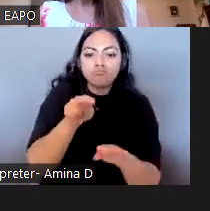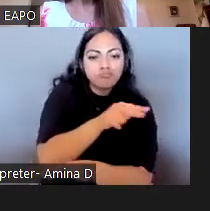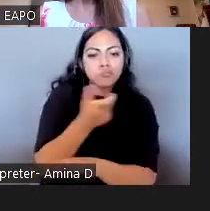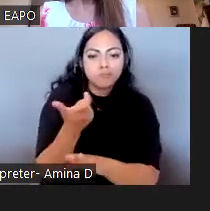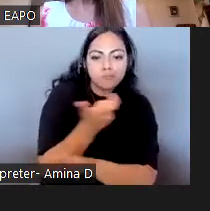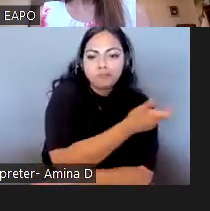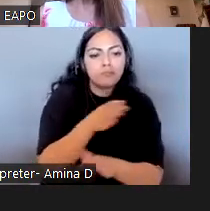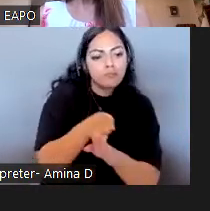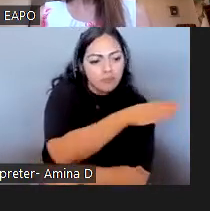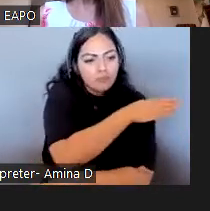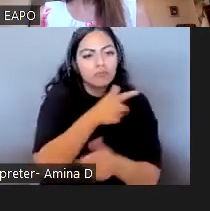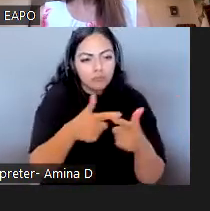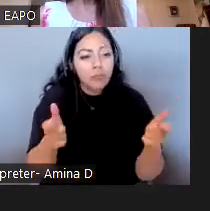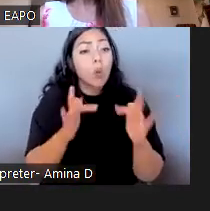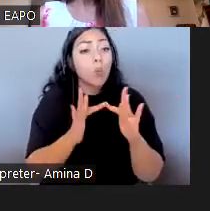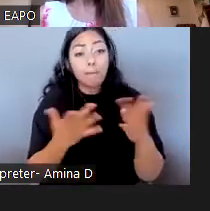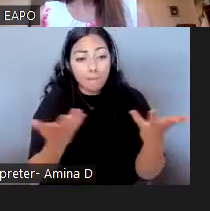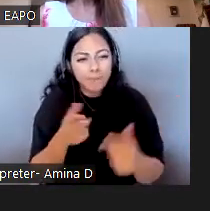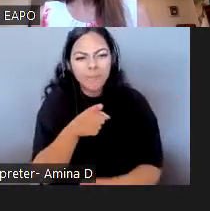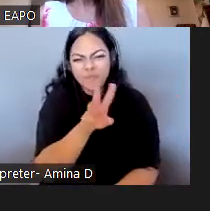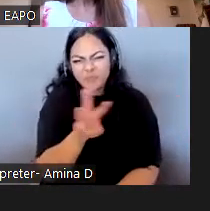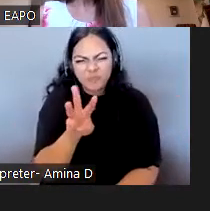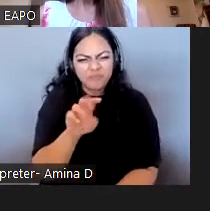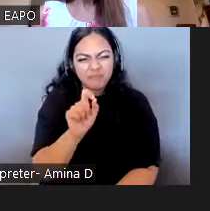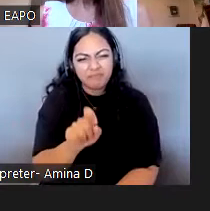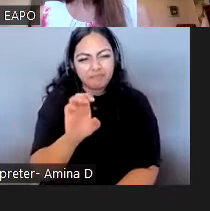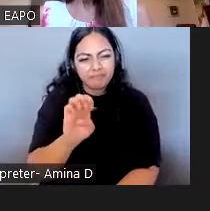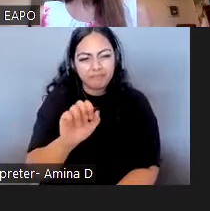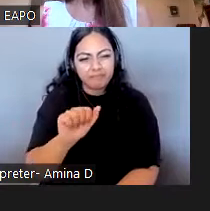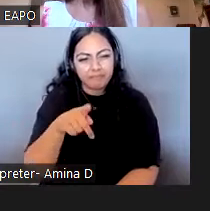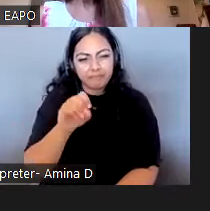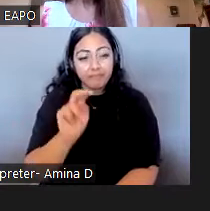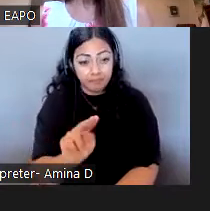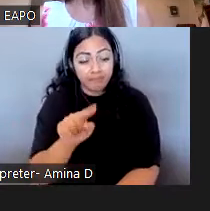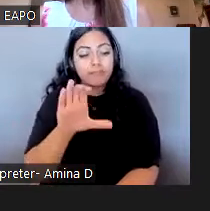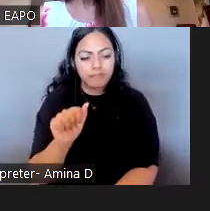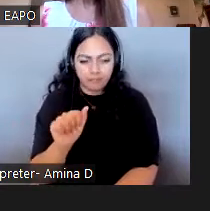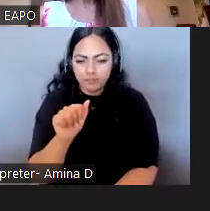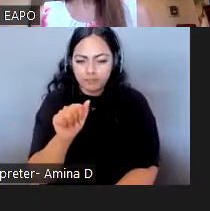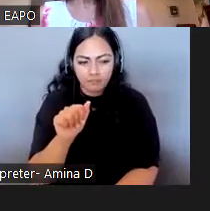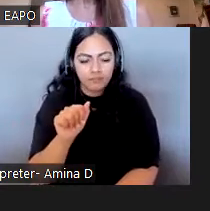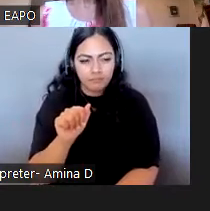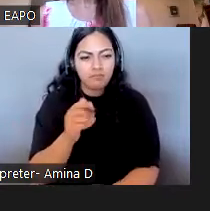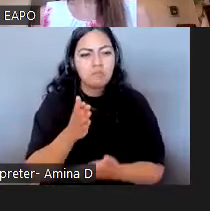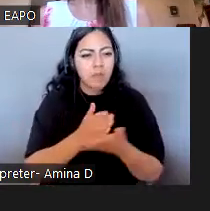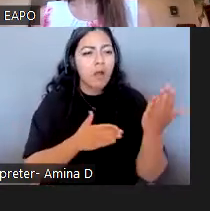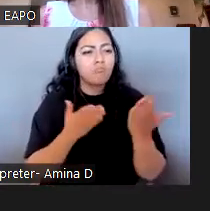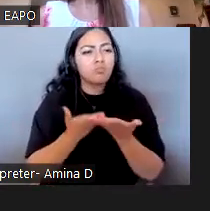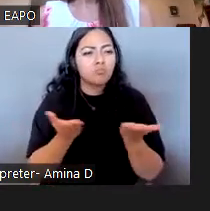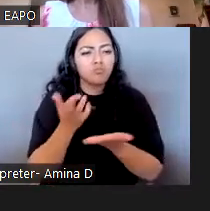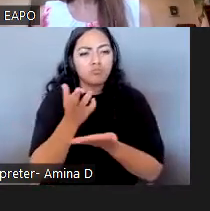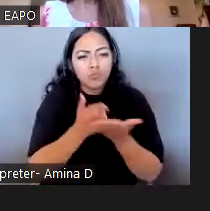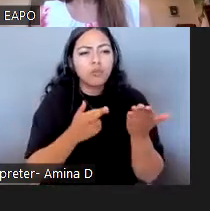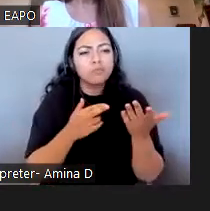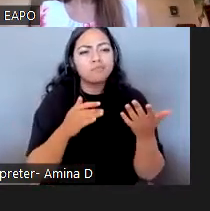the website is eapon.ca. We do, as I say, we have some resources like under our fact